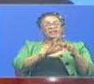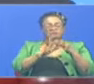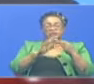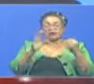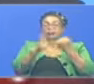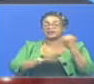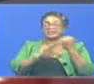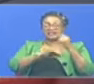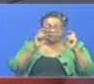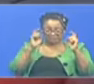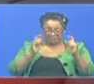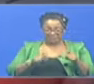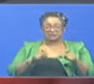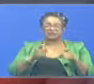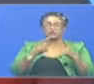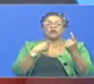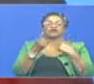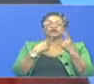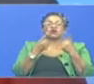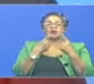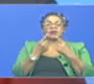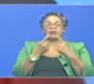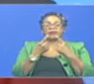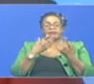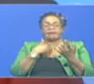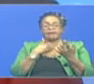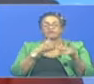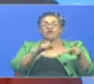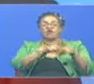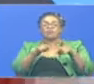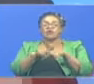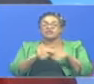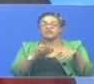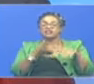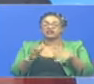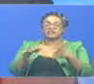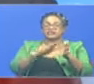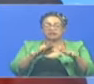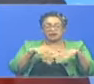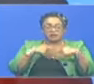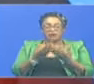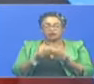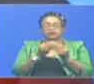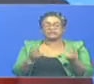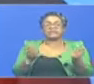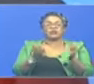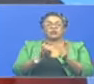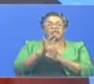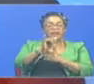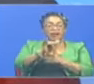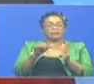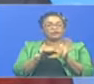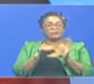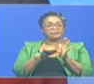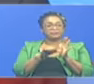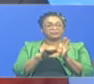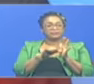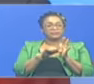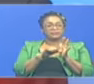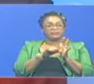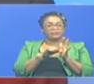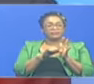to talk and come with some common strategy on how to deal with this cross-border problem. I